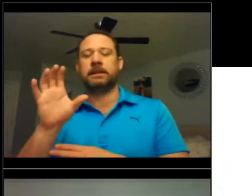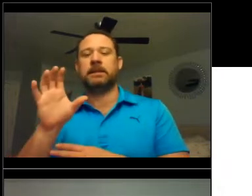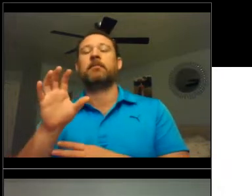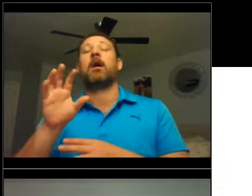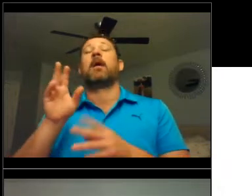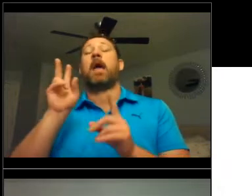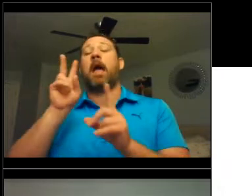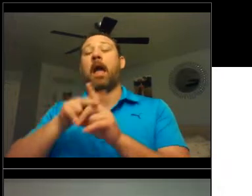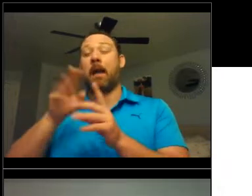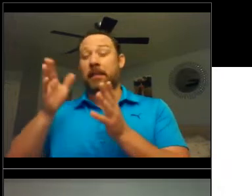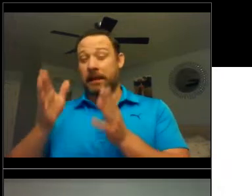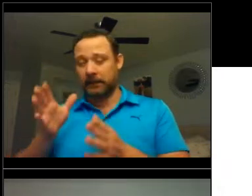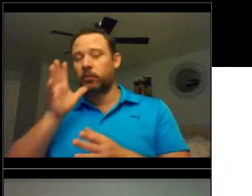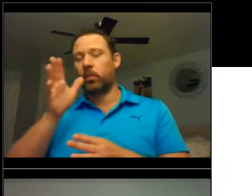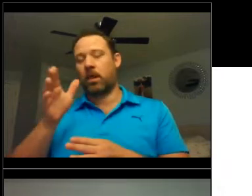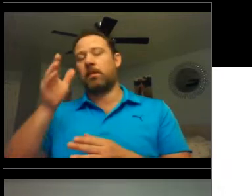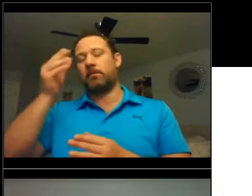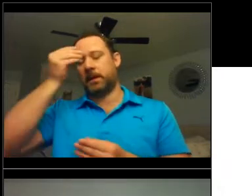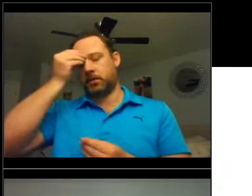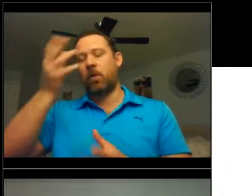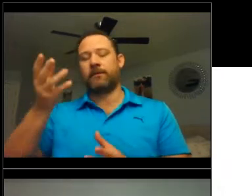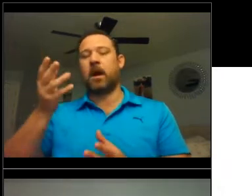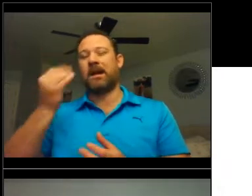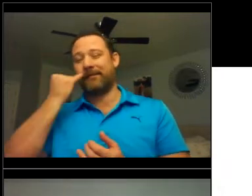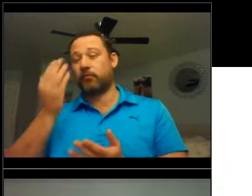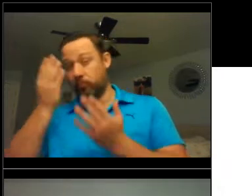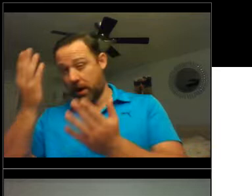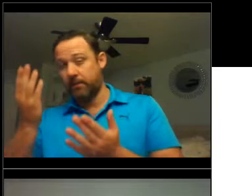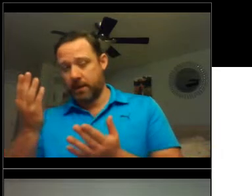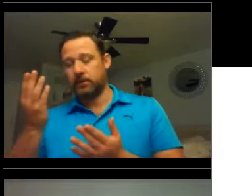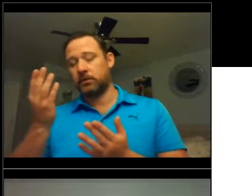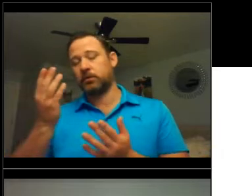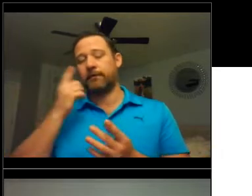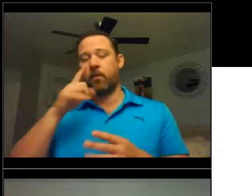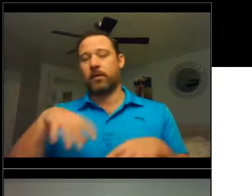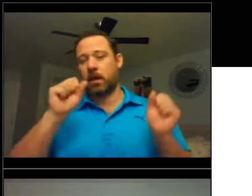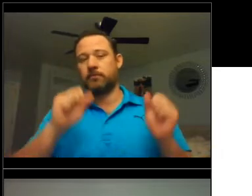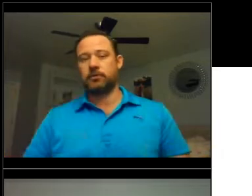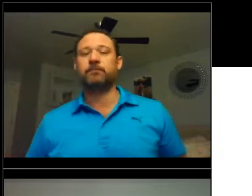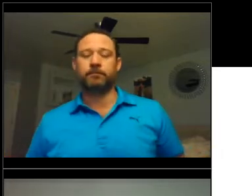ahead of time that they are being recommended for the adoption.